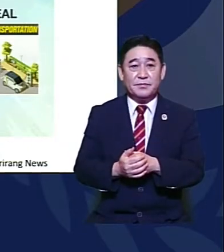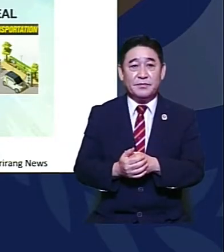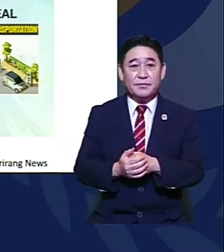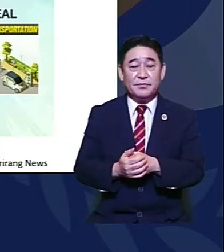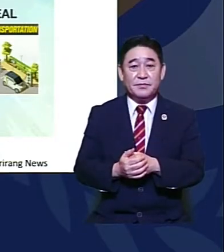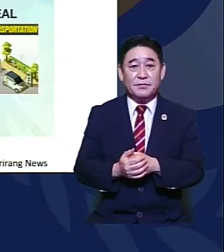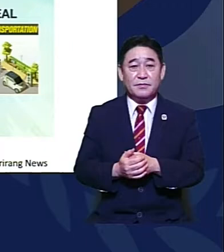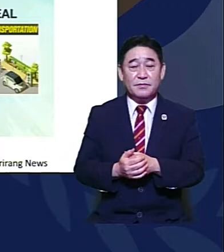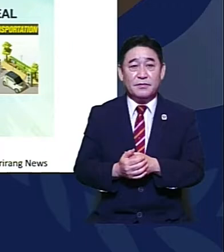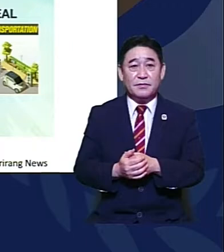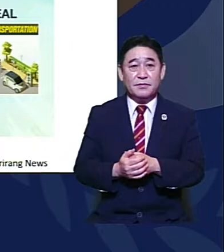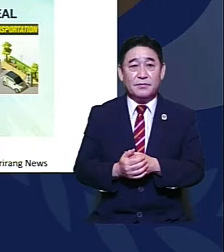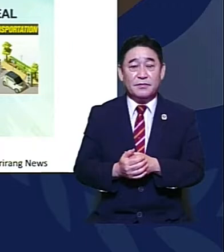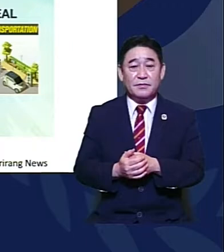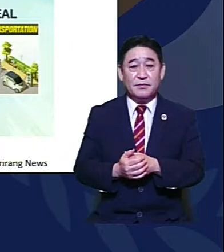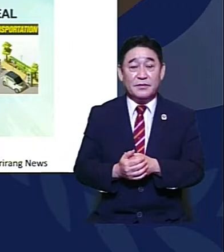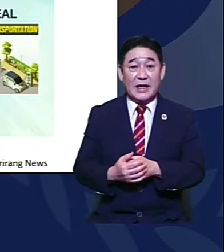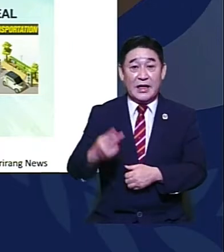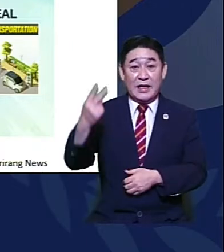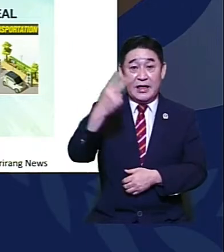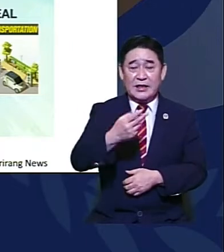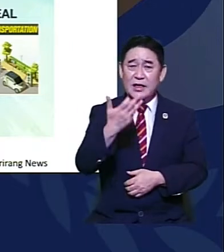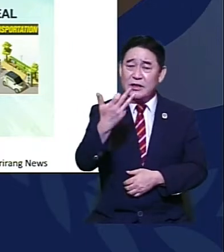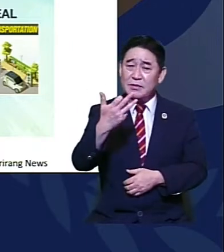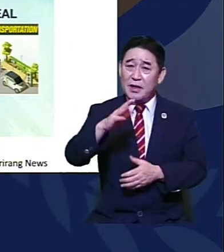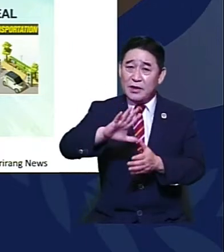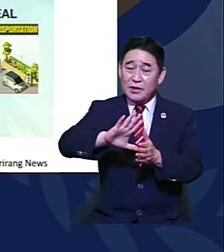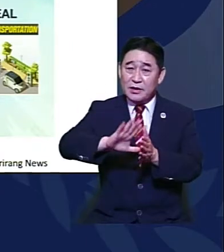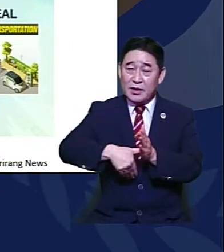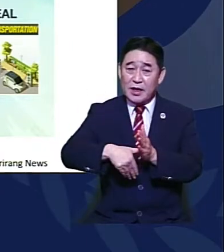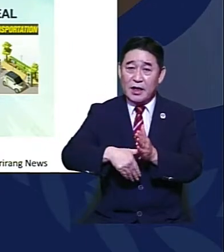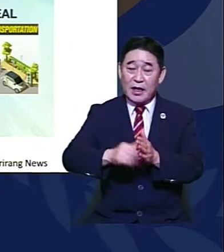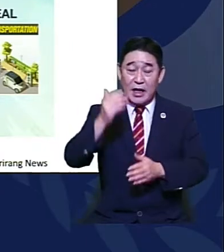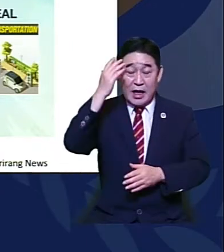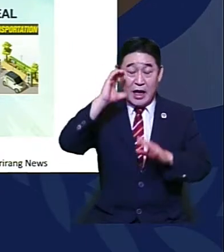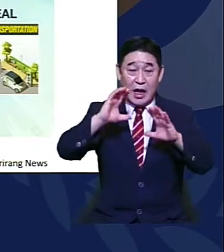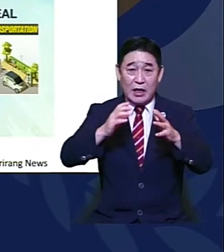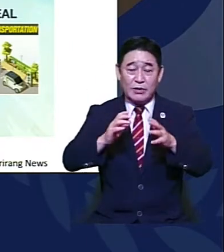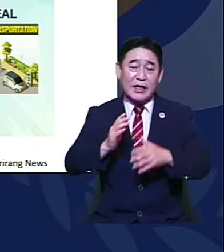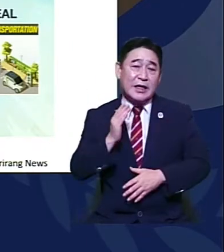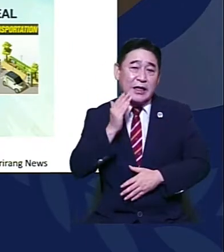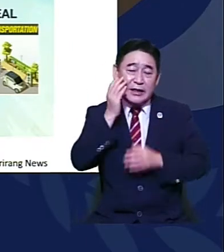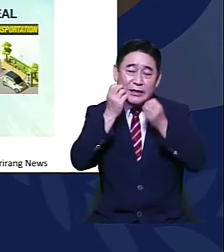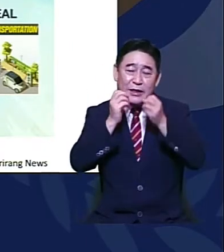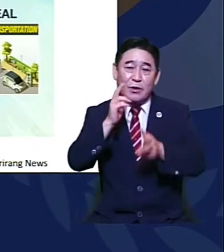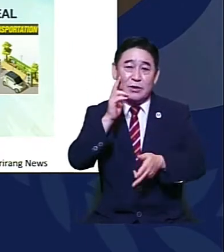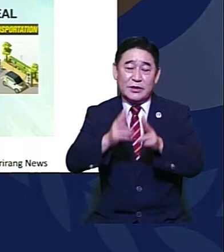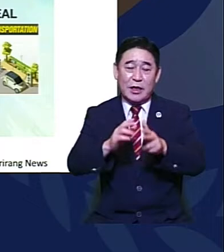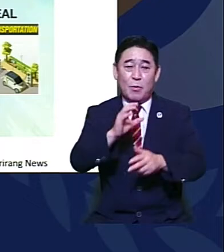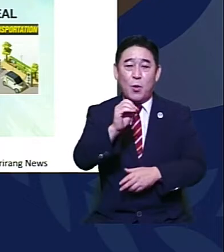In 2018, Korea's Green New Deal ODA took